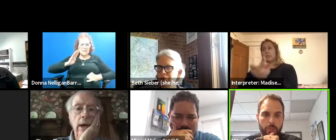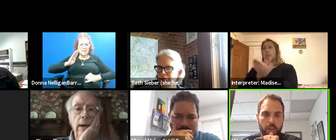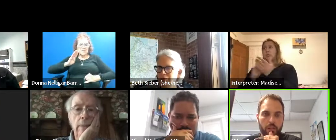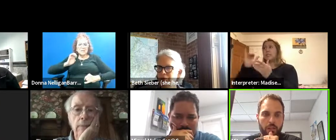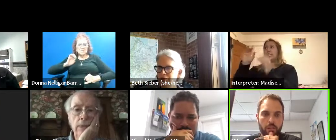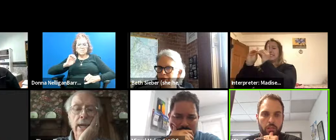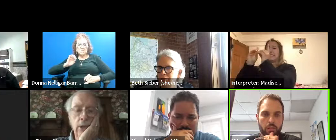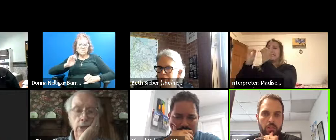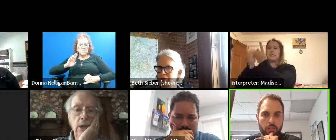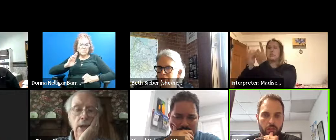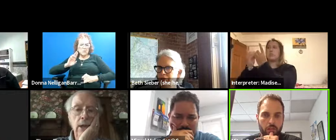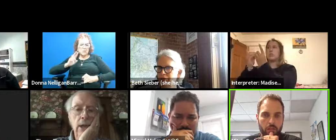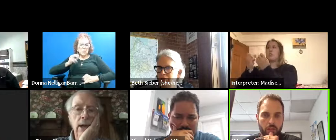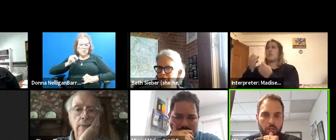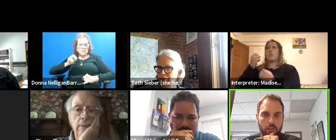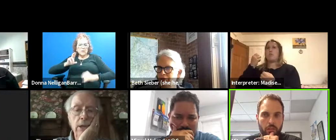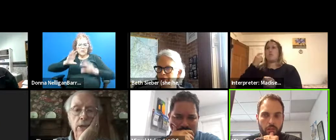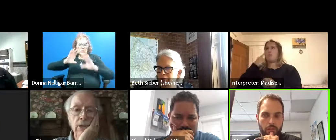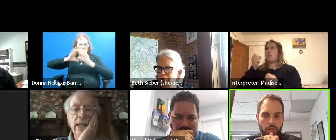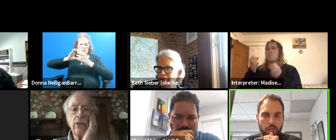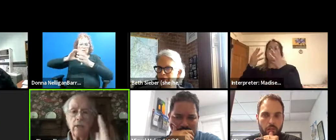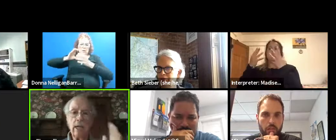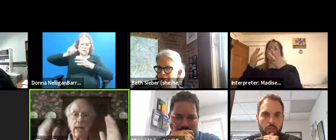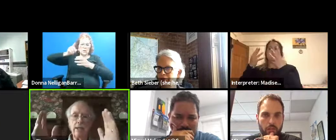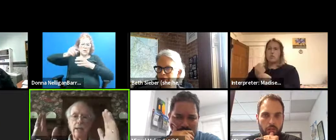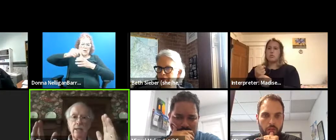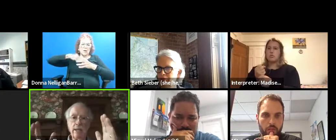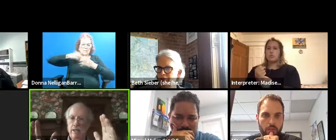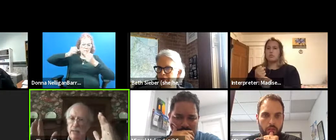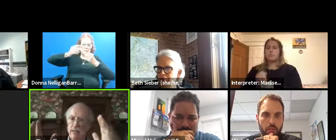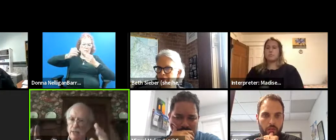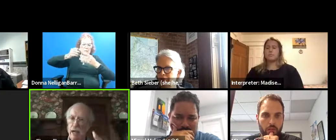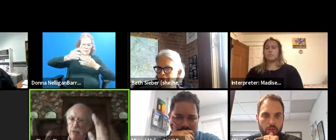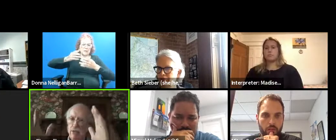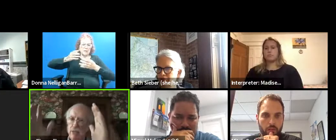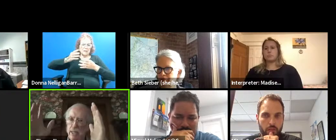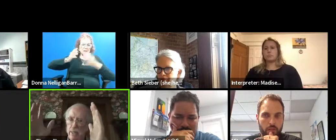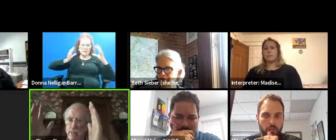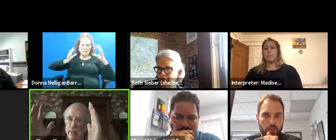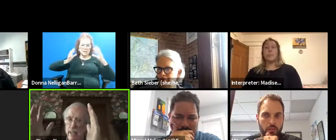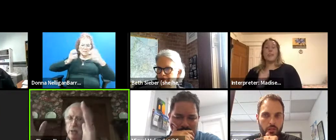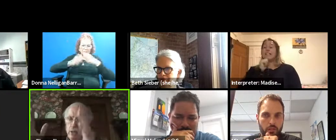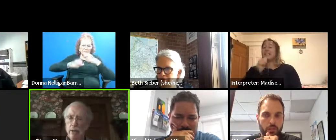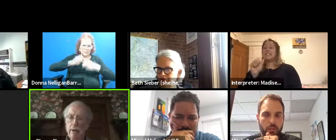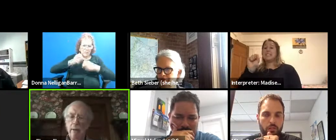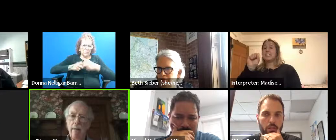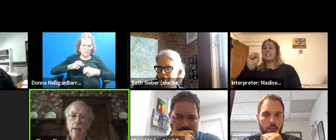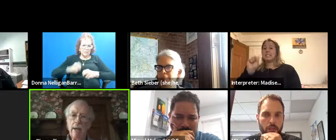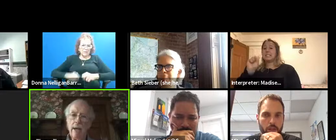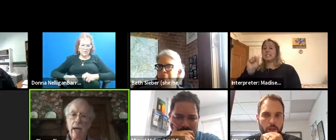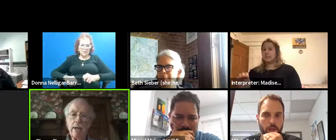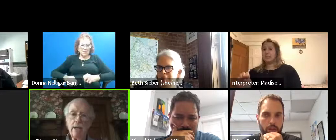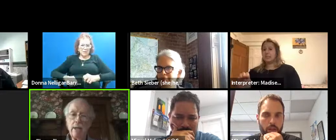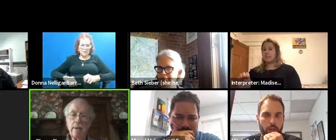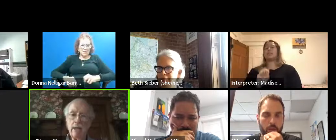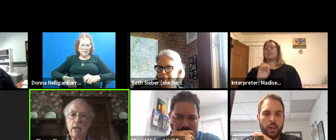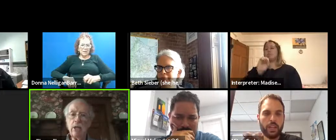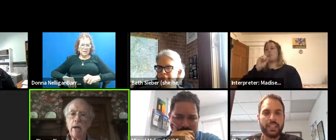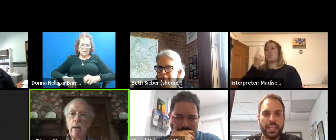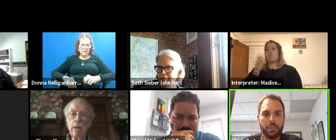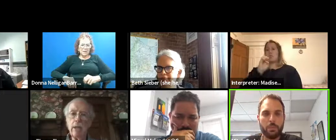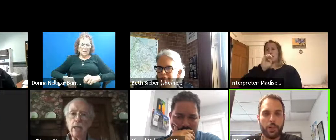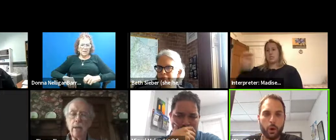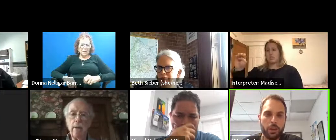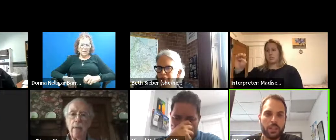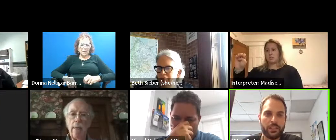It has been. Yes, because that's, again, it's not the Southeast, it's the East. And it has